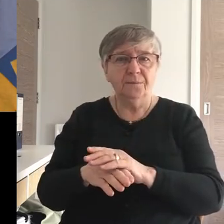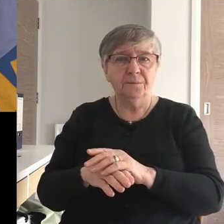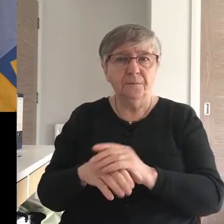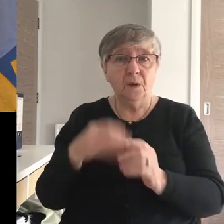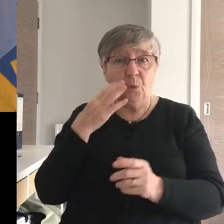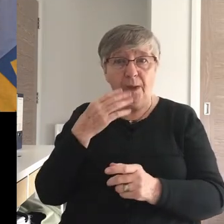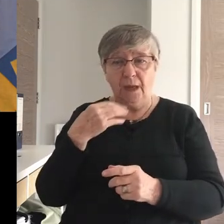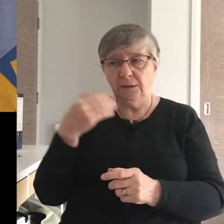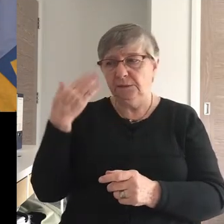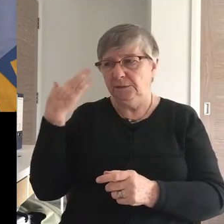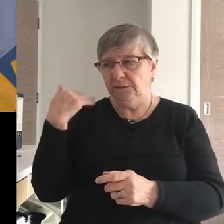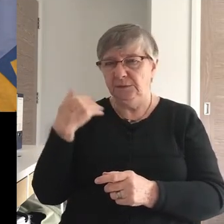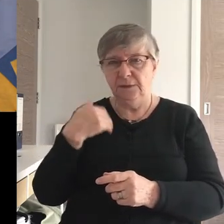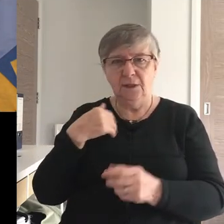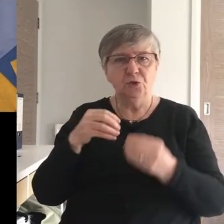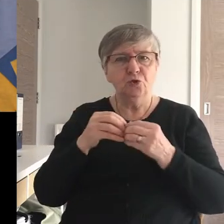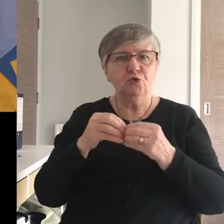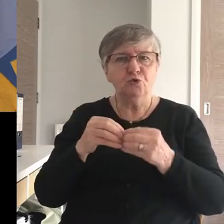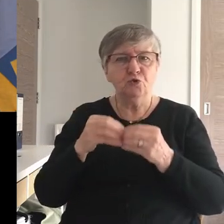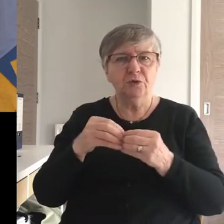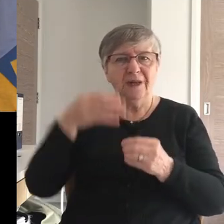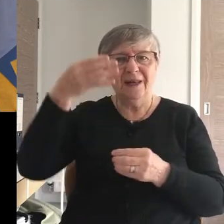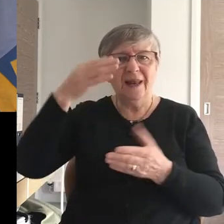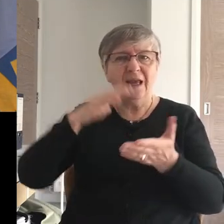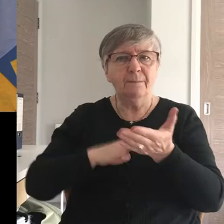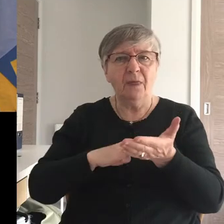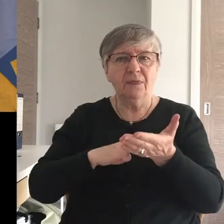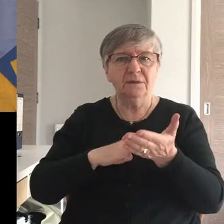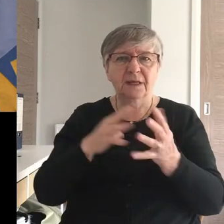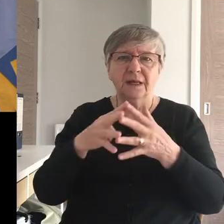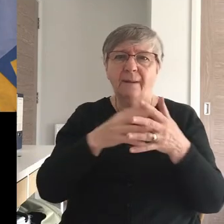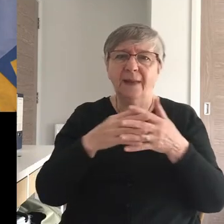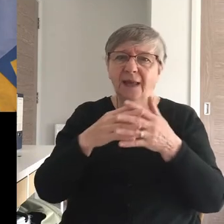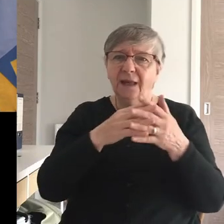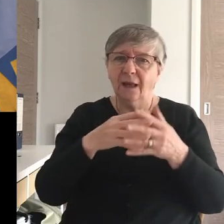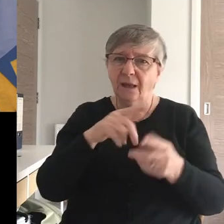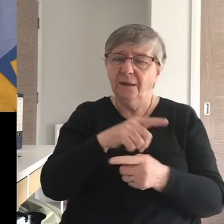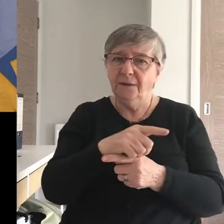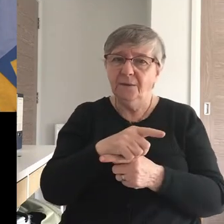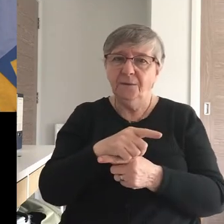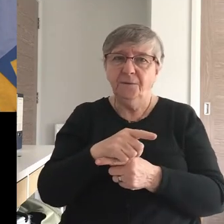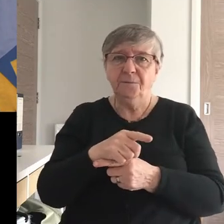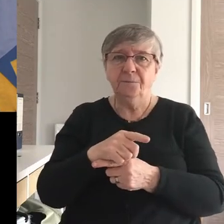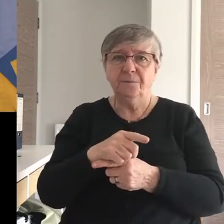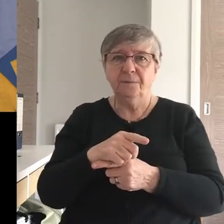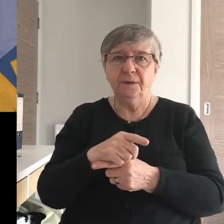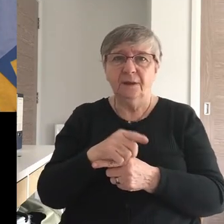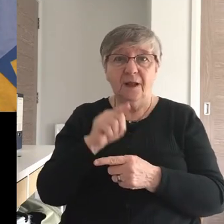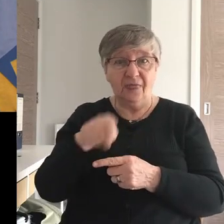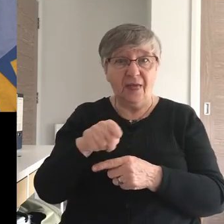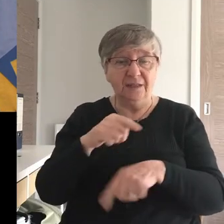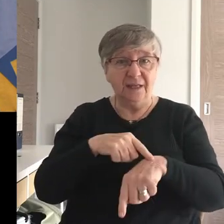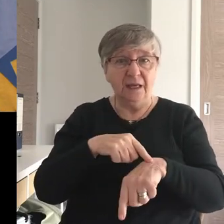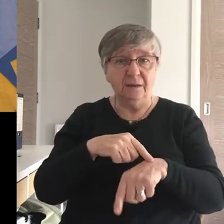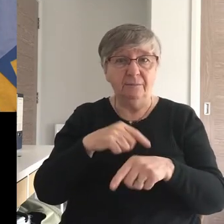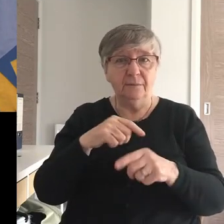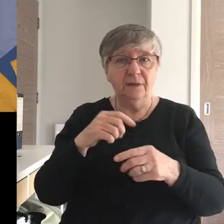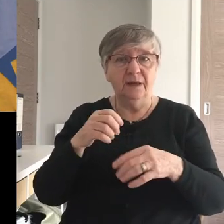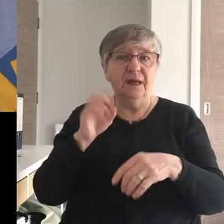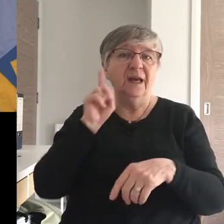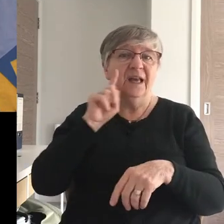When I was, many years ago, a student for 9 months in Pittsburgh in Pennsylvania, my then girlfriend,